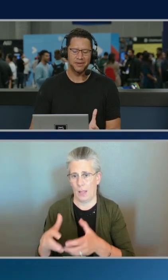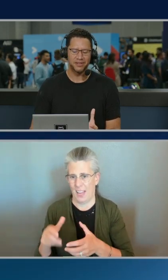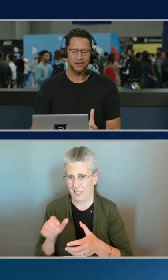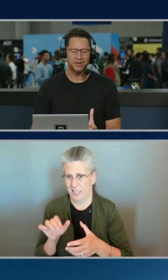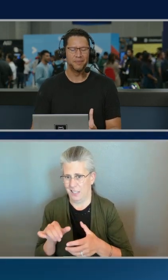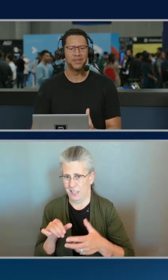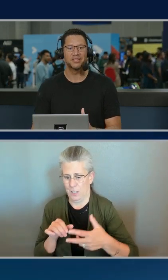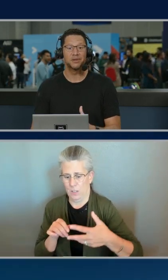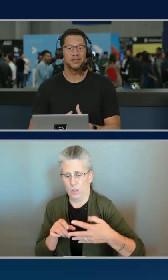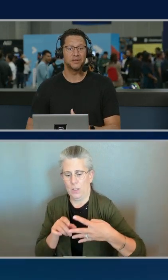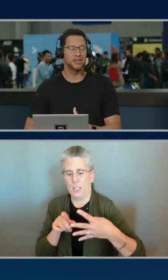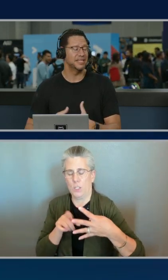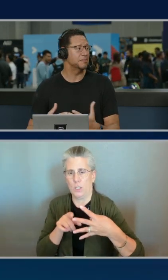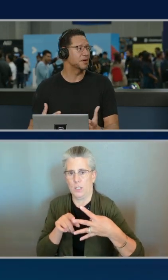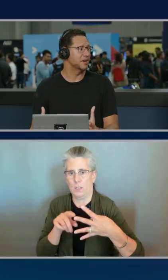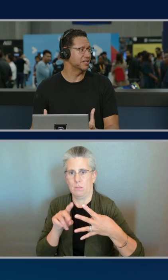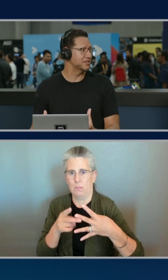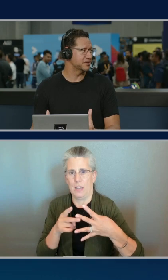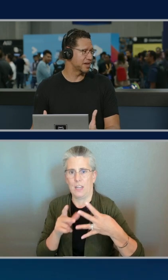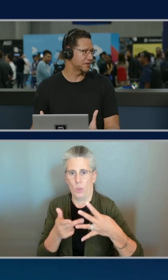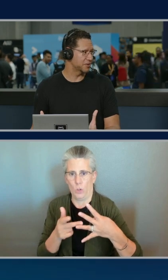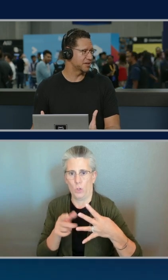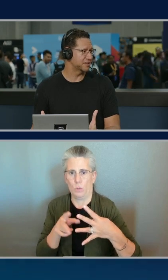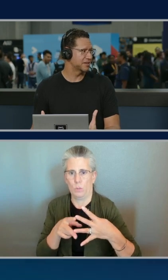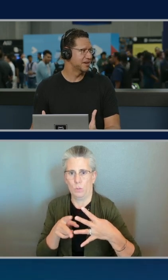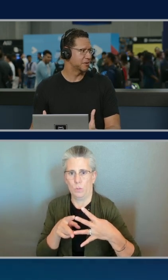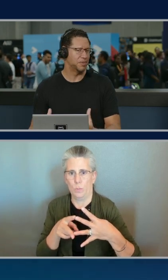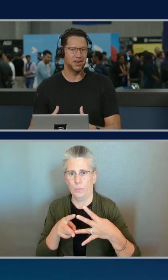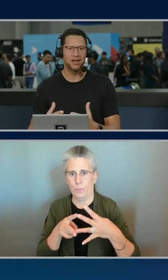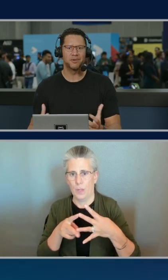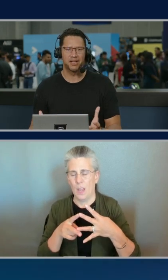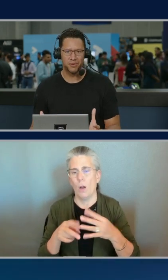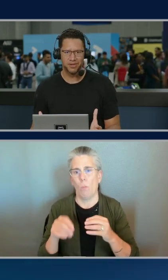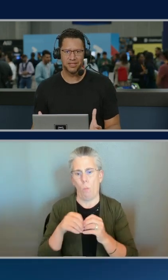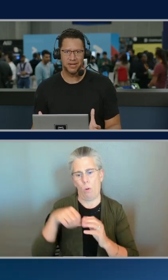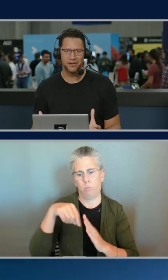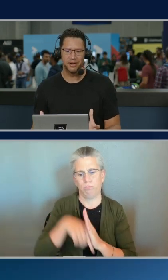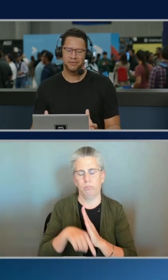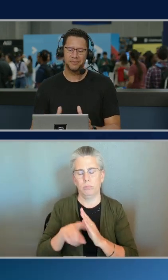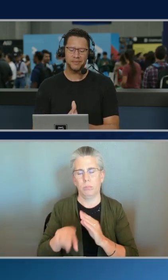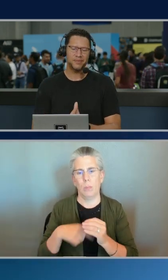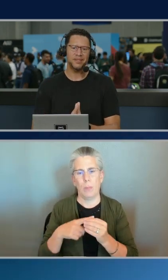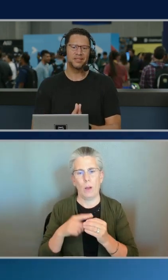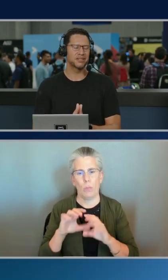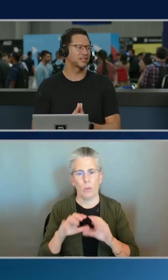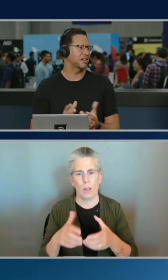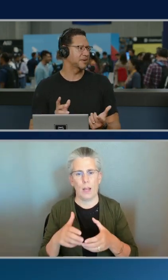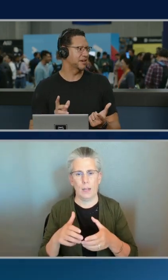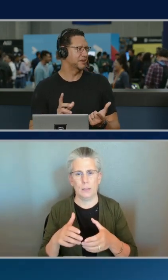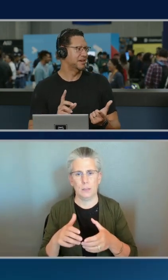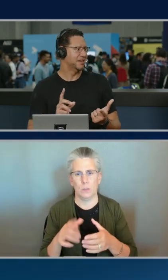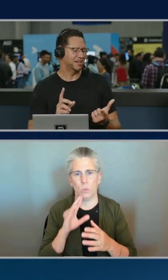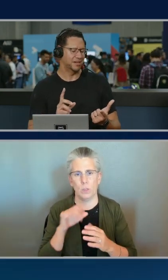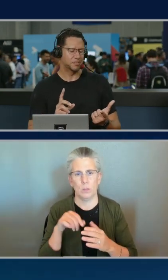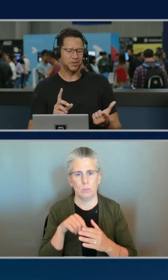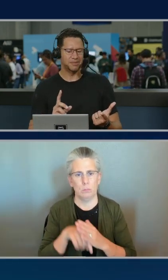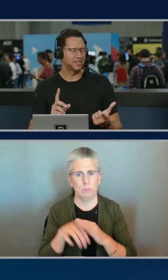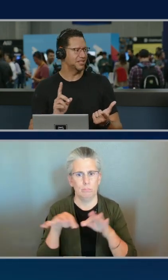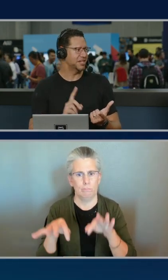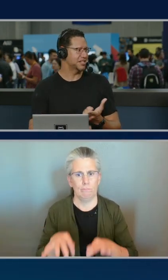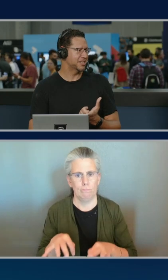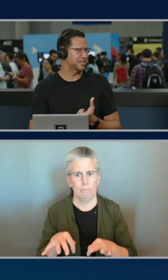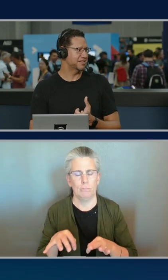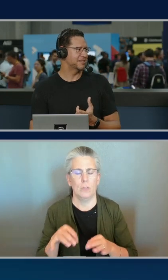second episode, this goes a little bit deeper into that course, or beyond what that course is covering you. So it's going to talk about